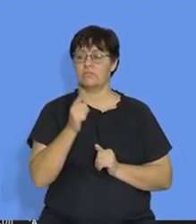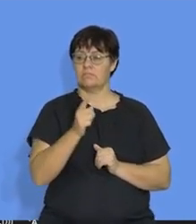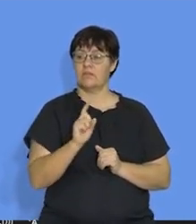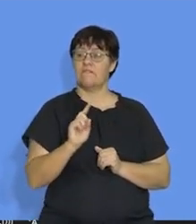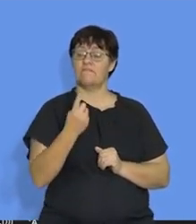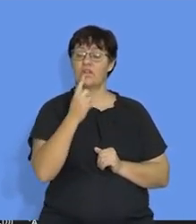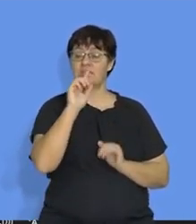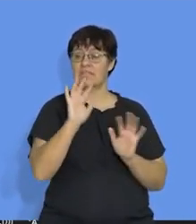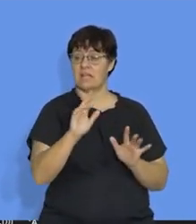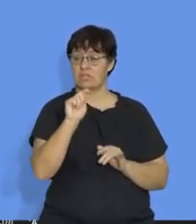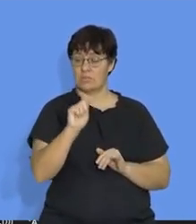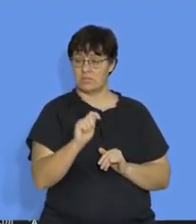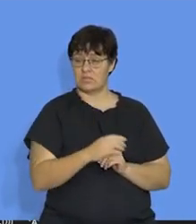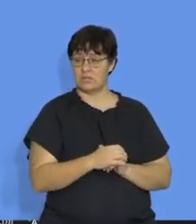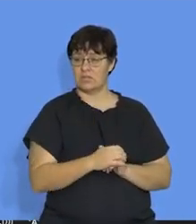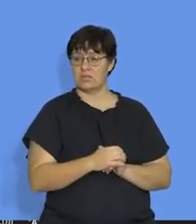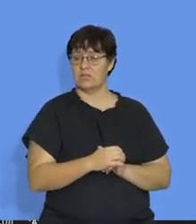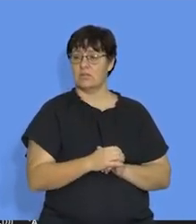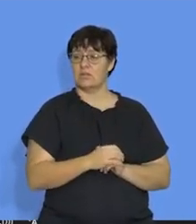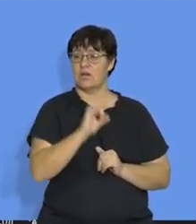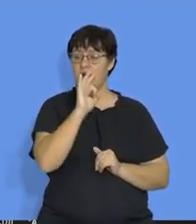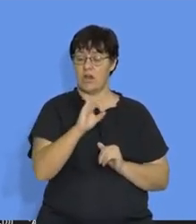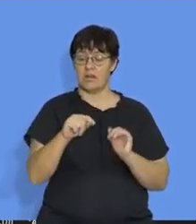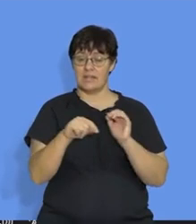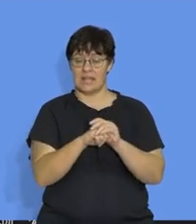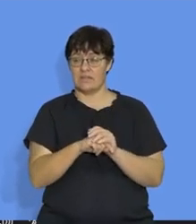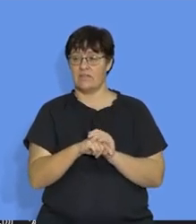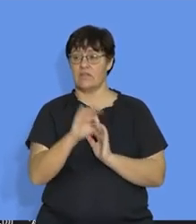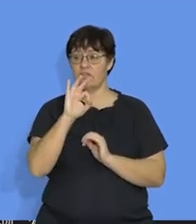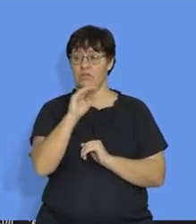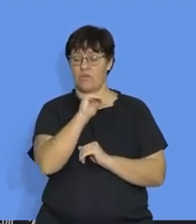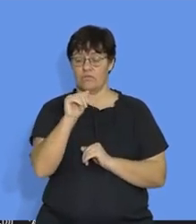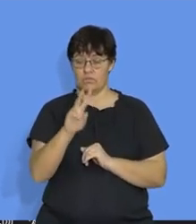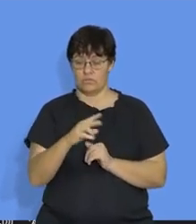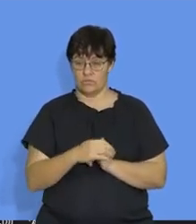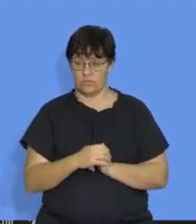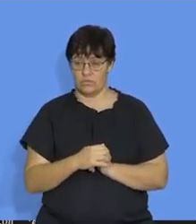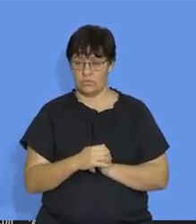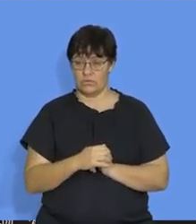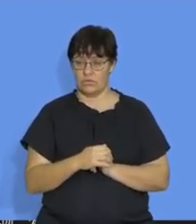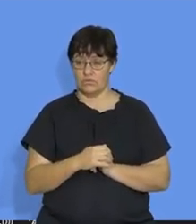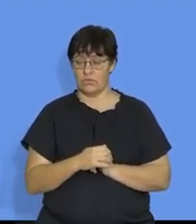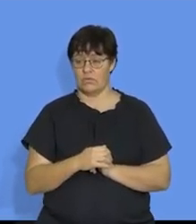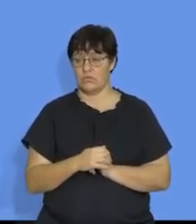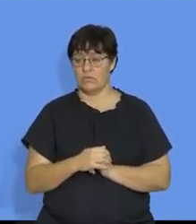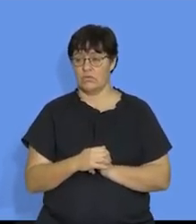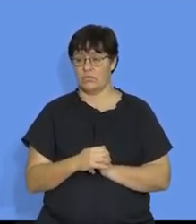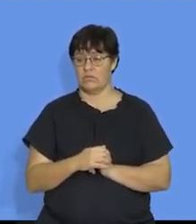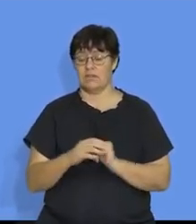So the sum of the first 10 terms when r is equal to negative 3 over 2 is